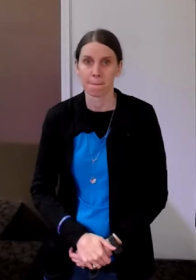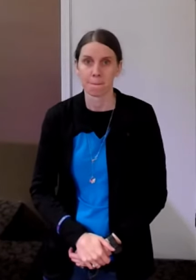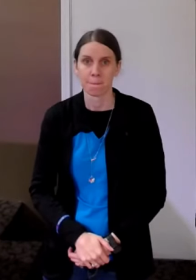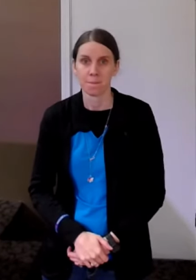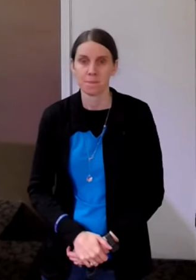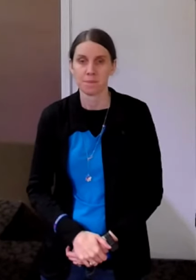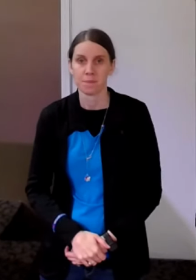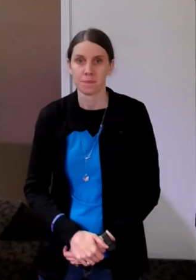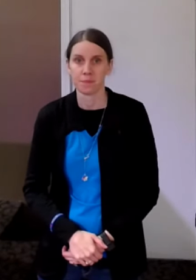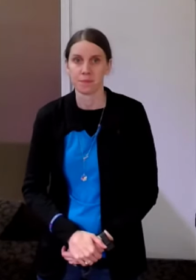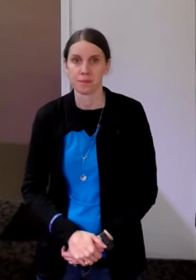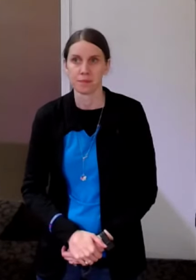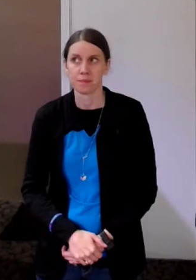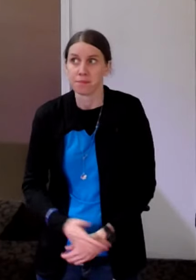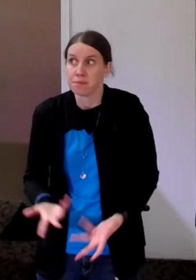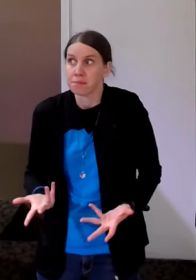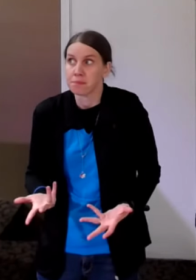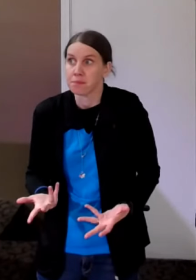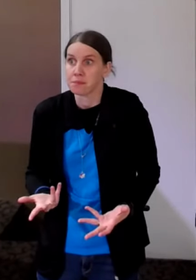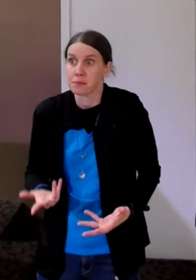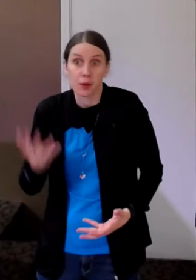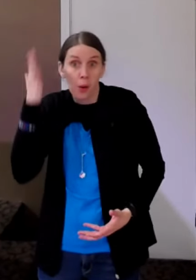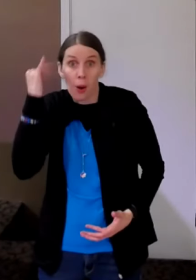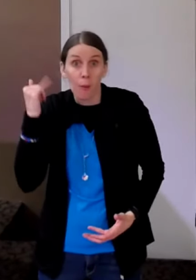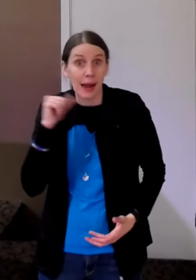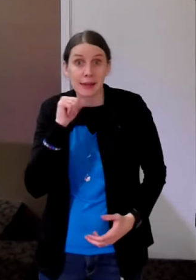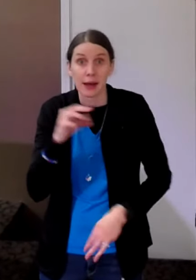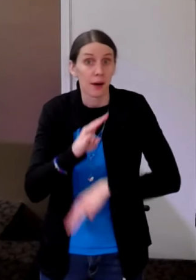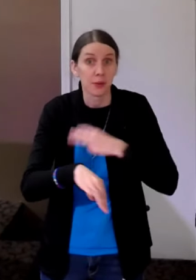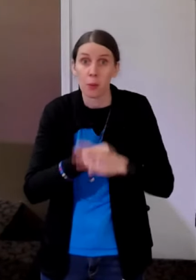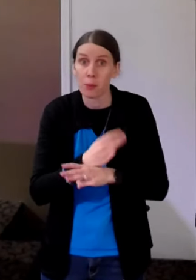Well then, why isn't the whole world saved?